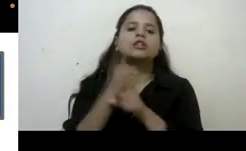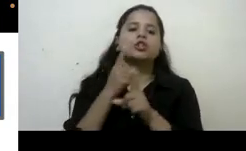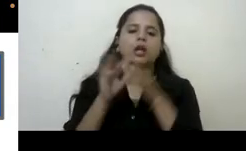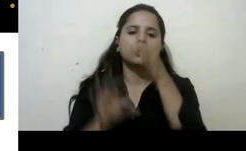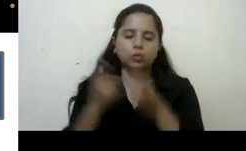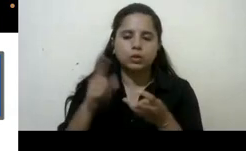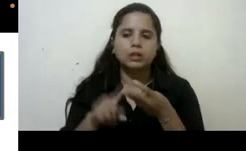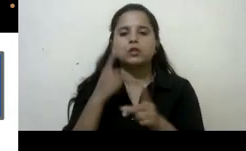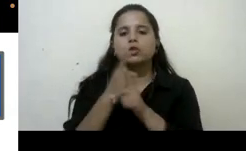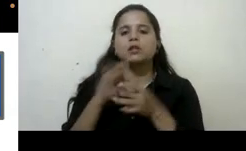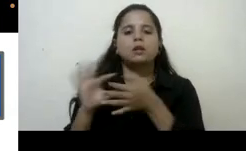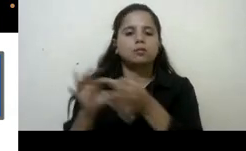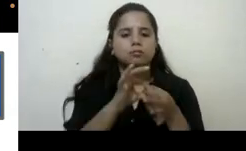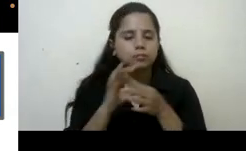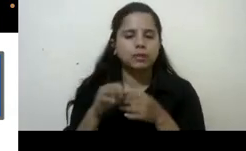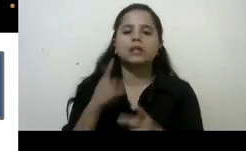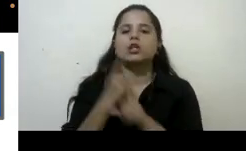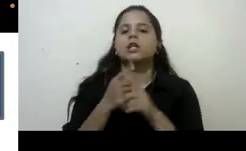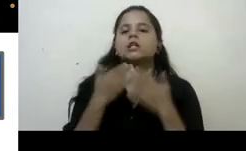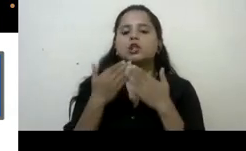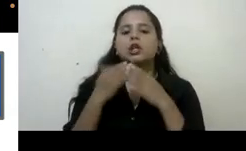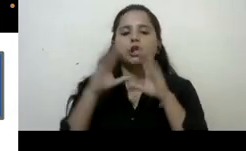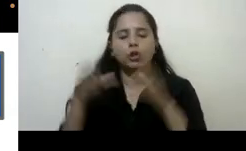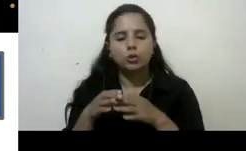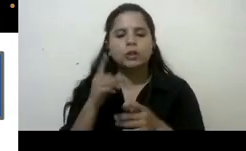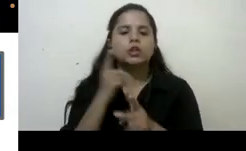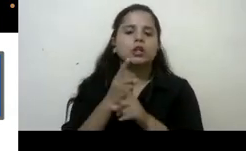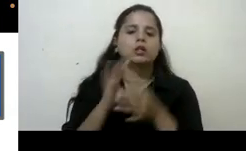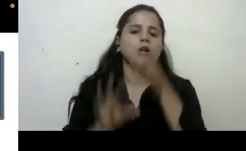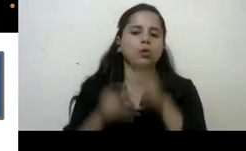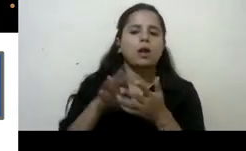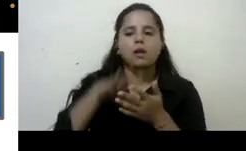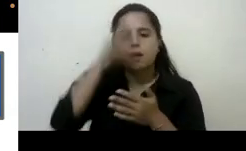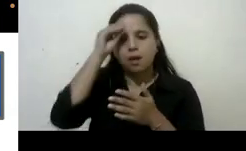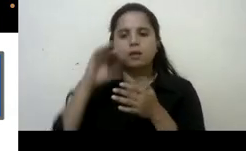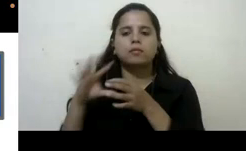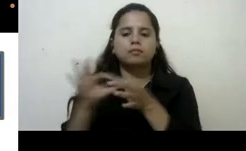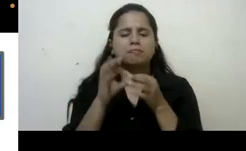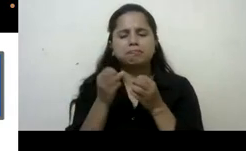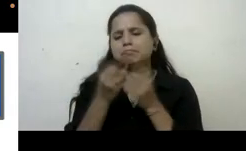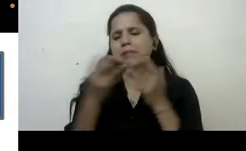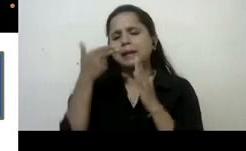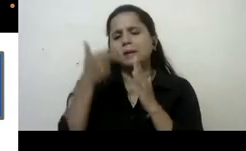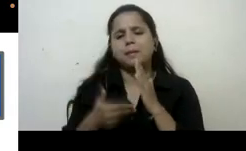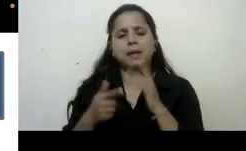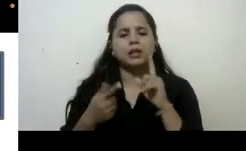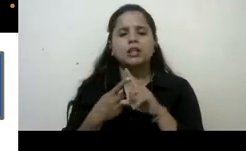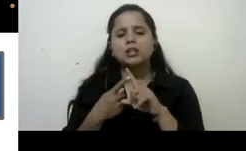networks, teacher study groups, teacher associations, teacher learning network. There are lots of names for teacher development